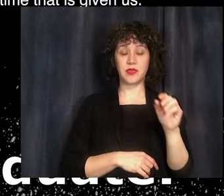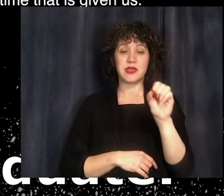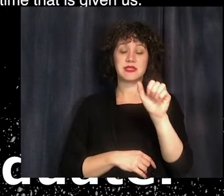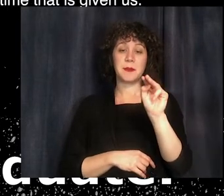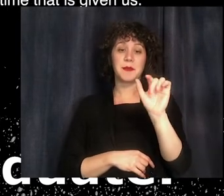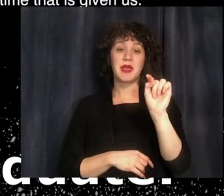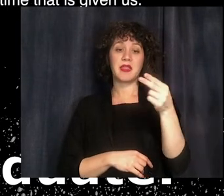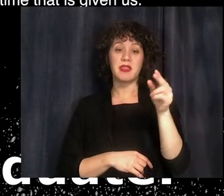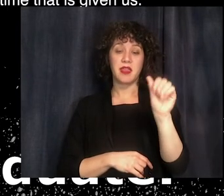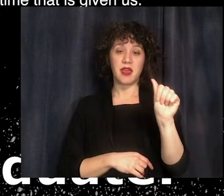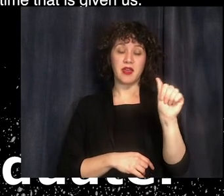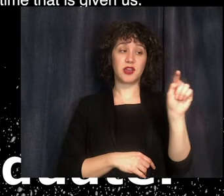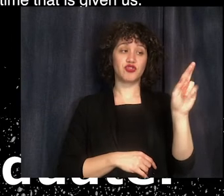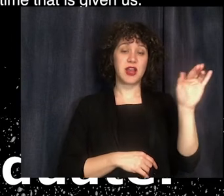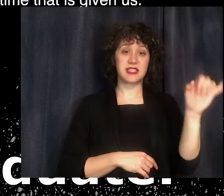Samantha Tracy,